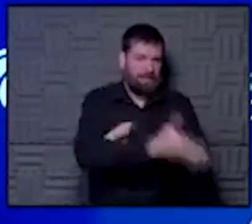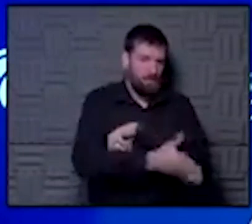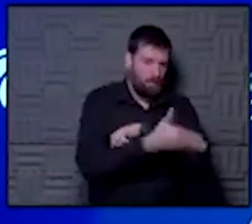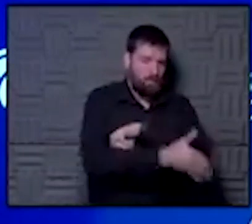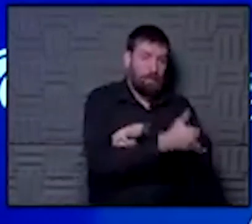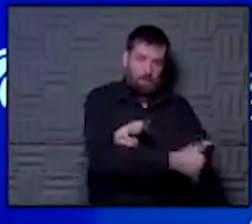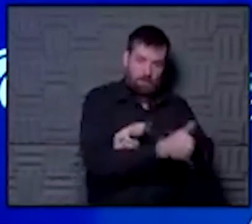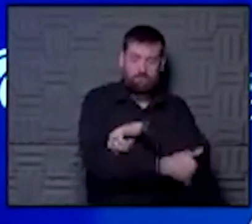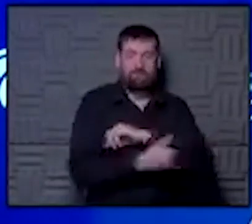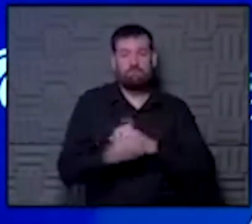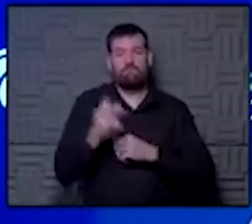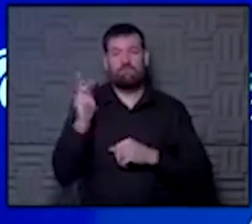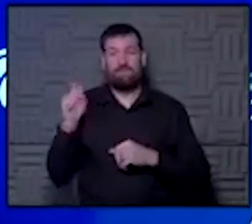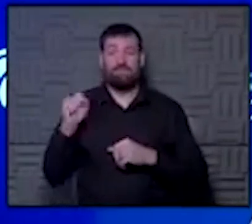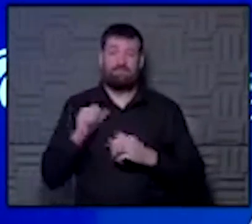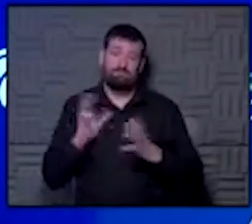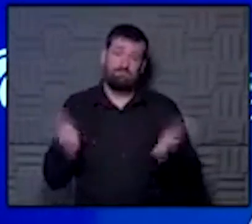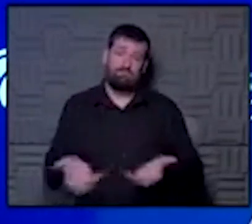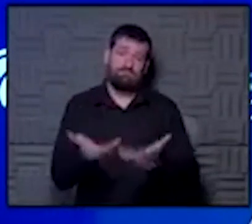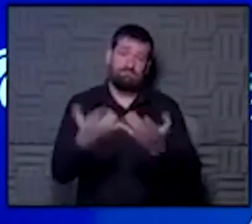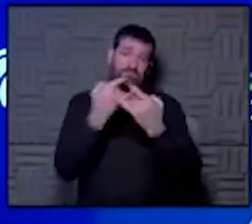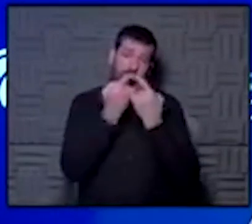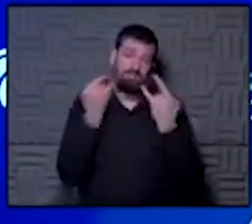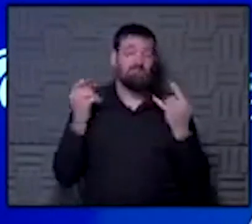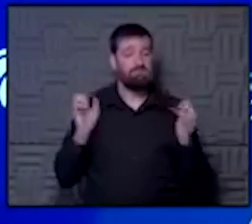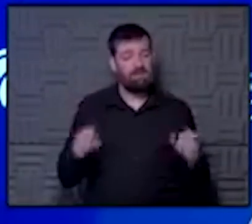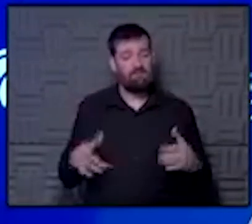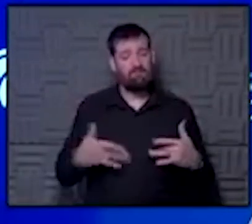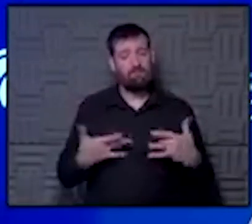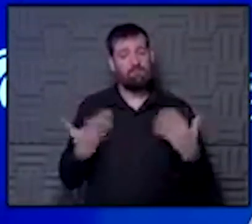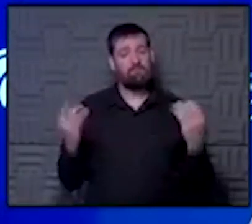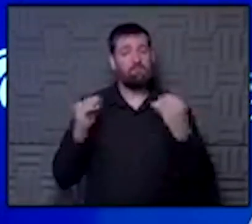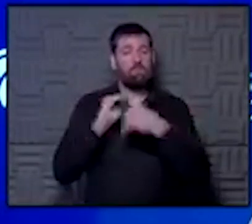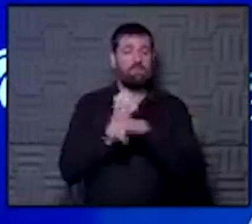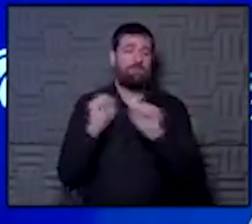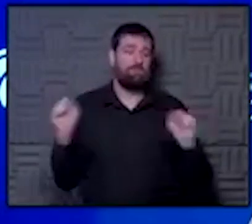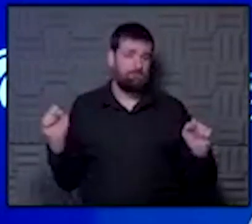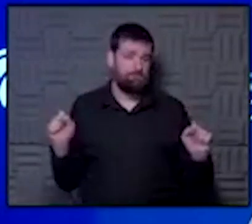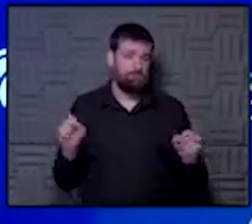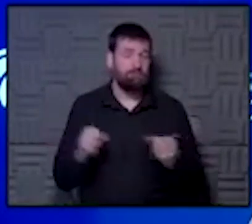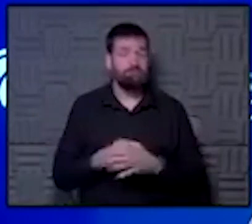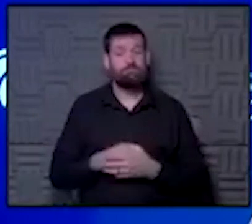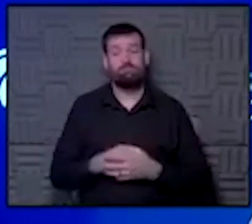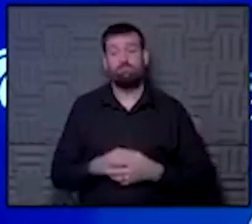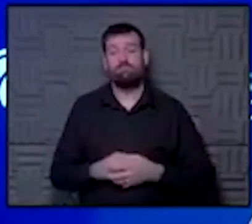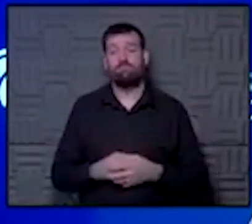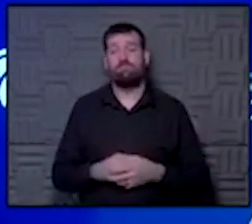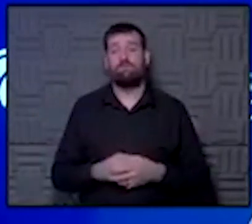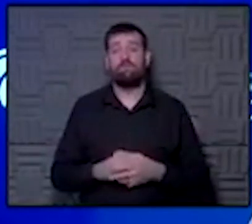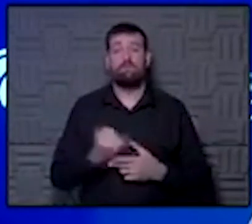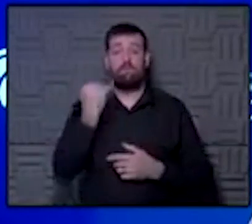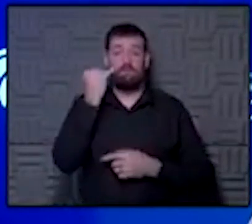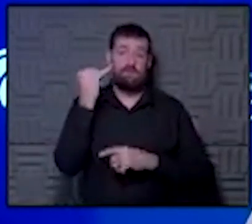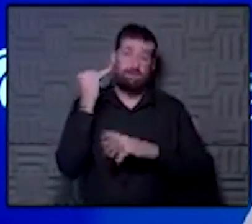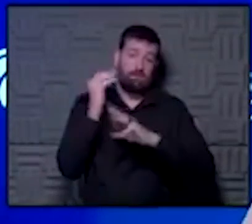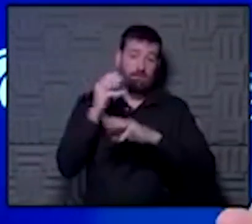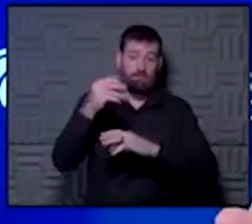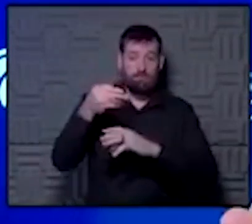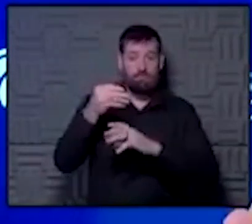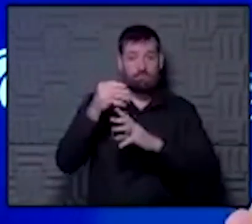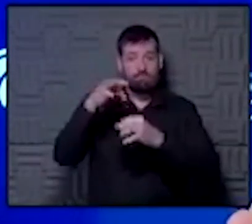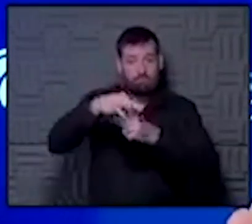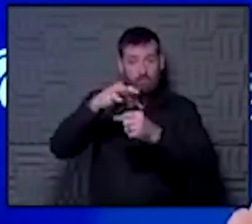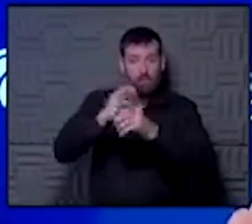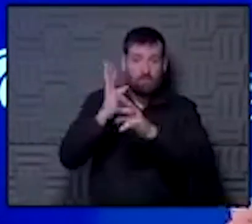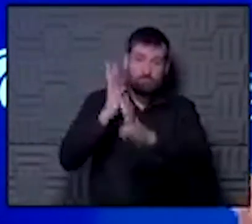just encourage everybody to wear a mask, and then you can feel safer. And I think if you go into a polling line, and everybody in that